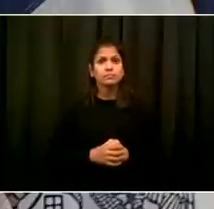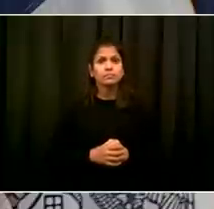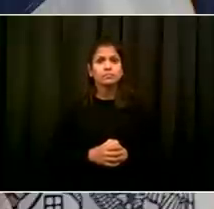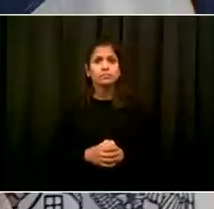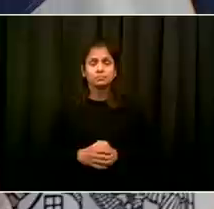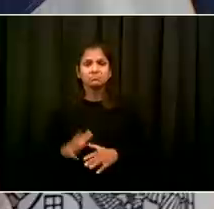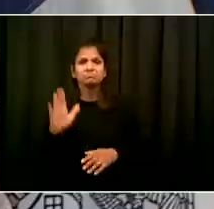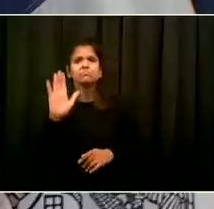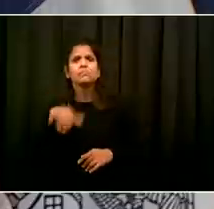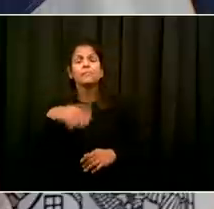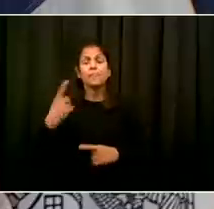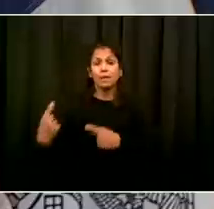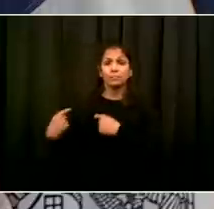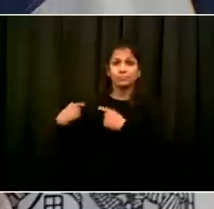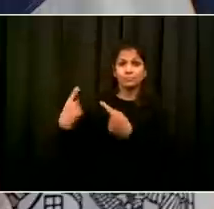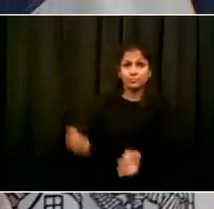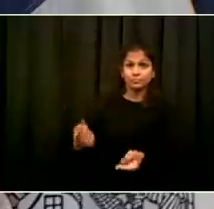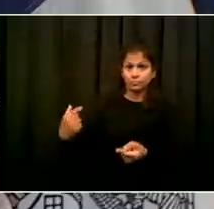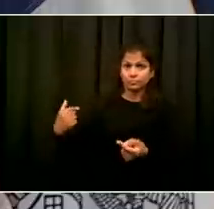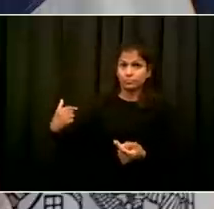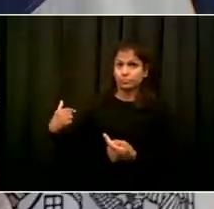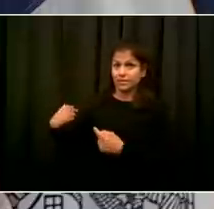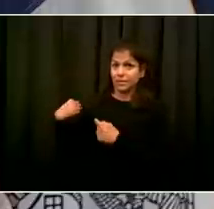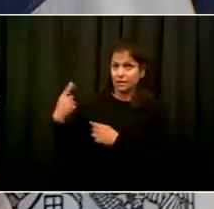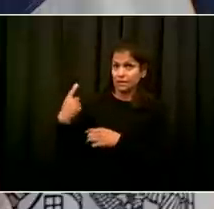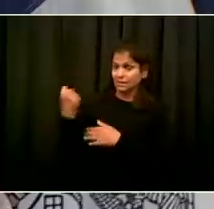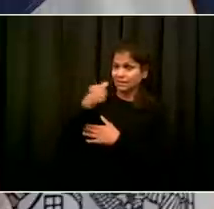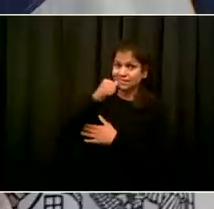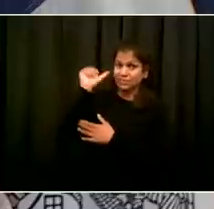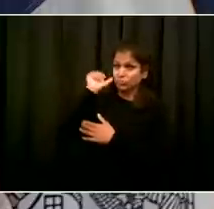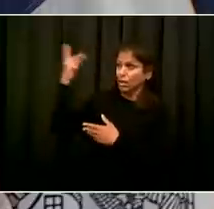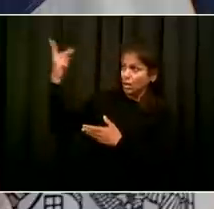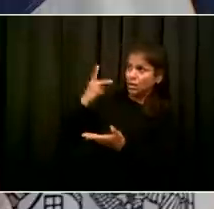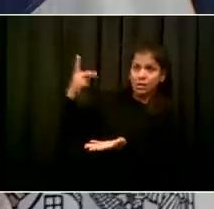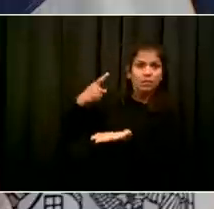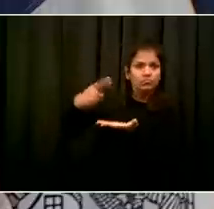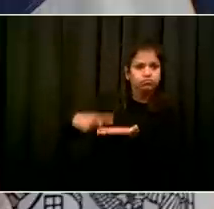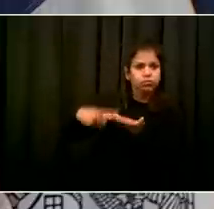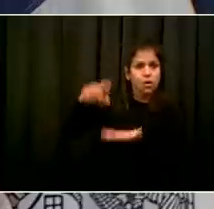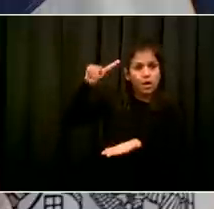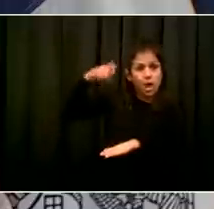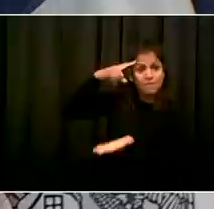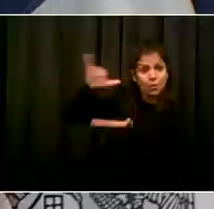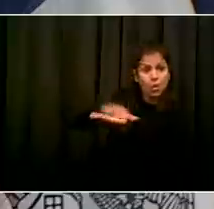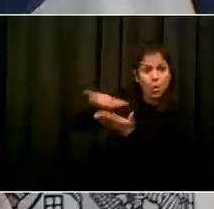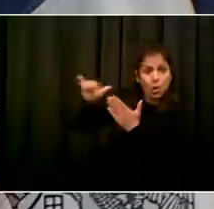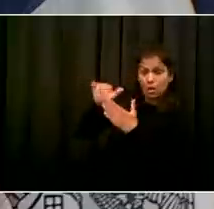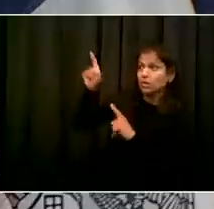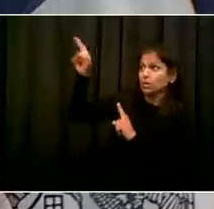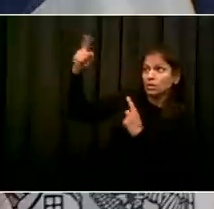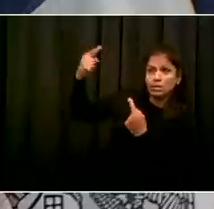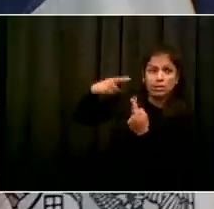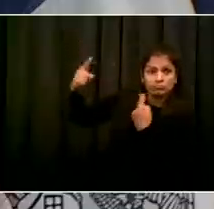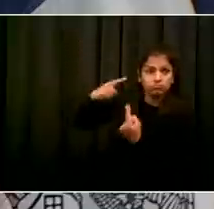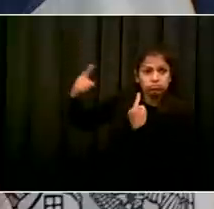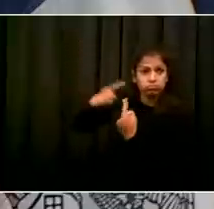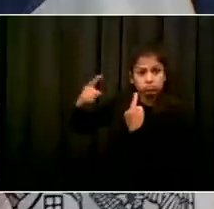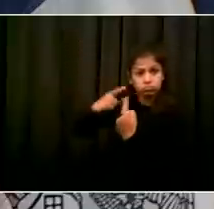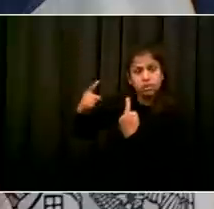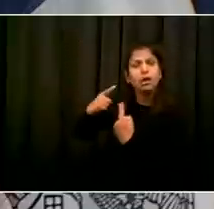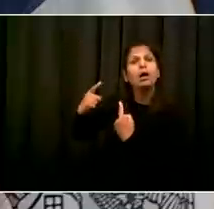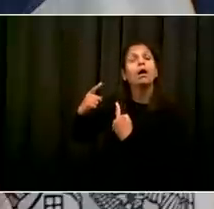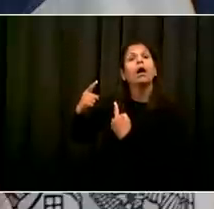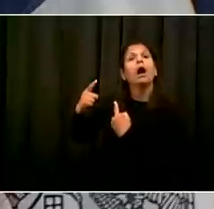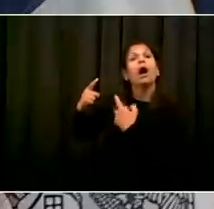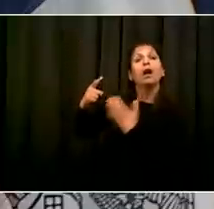through different models. The governor had an impulse that I share to say, was there some way to, for example,